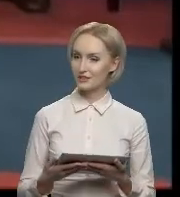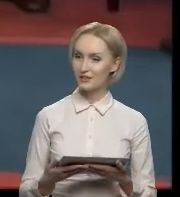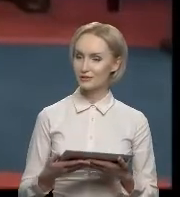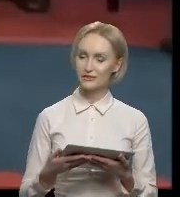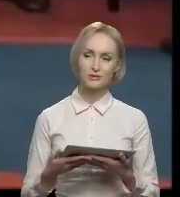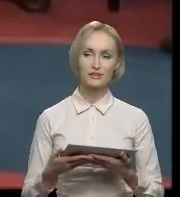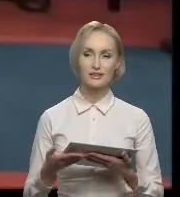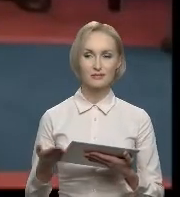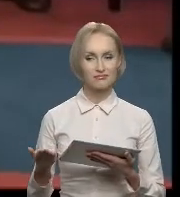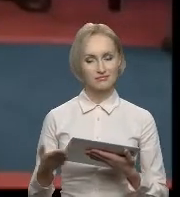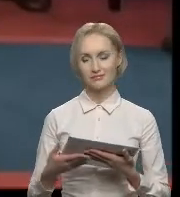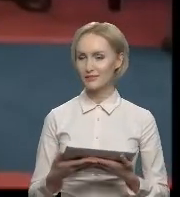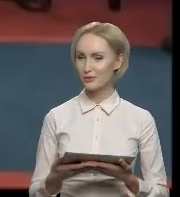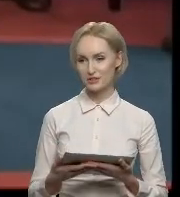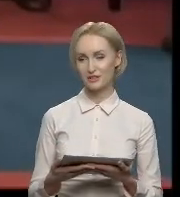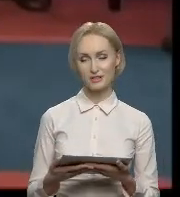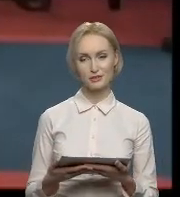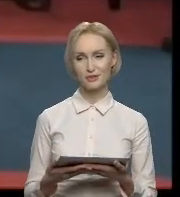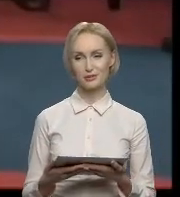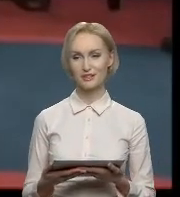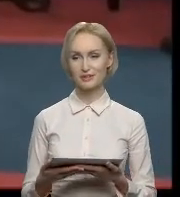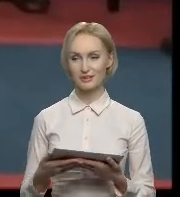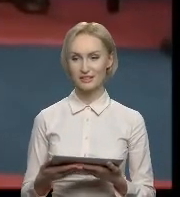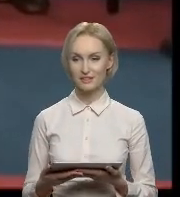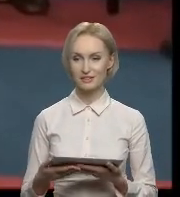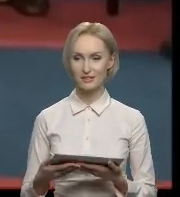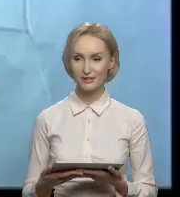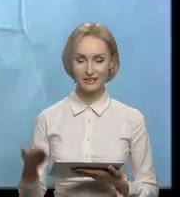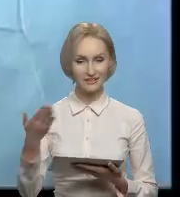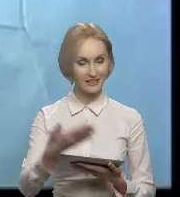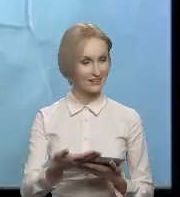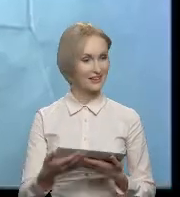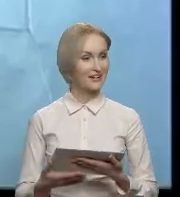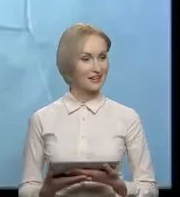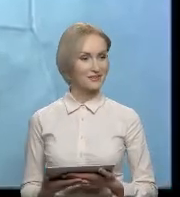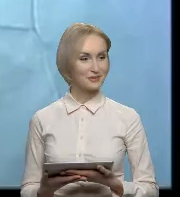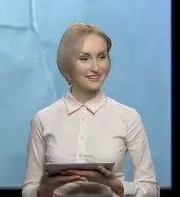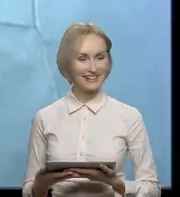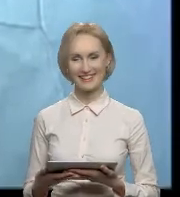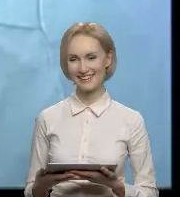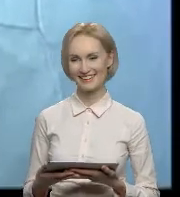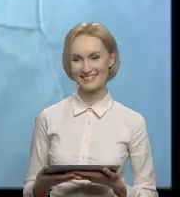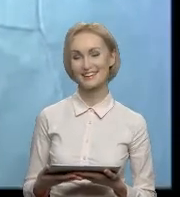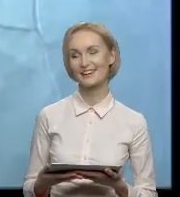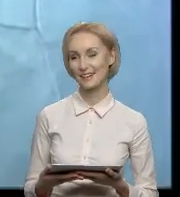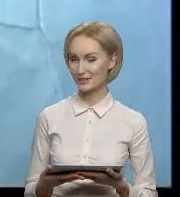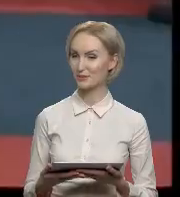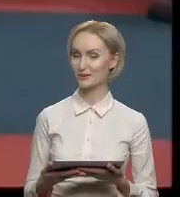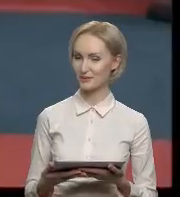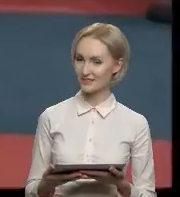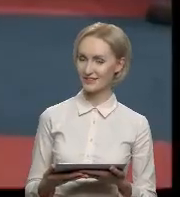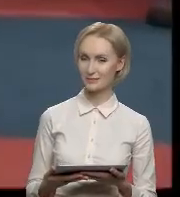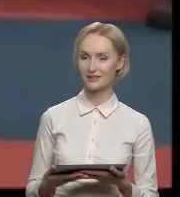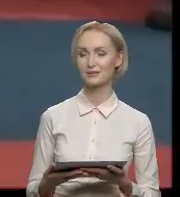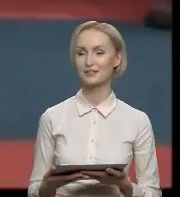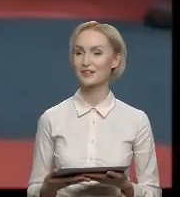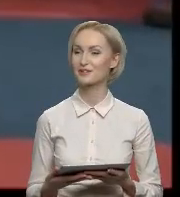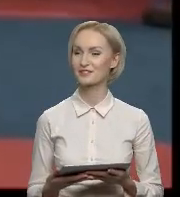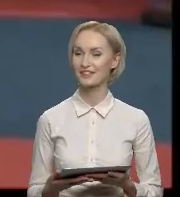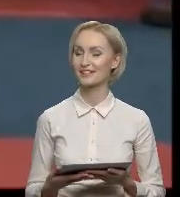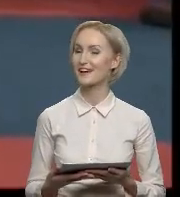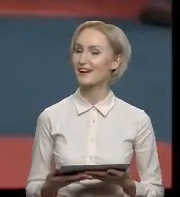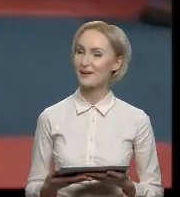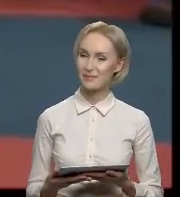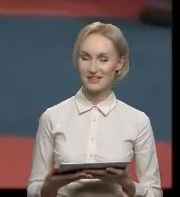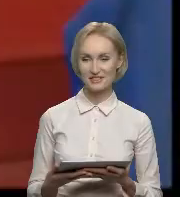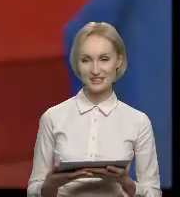What I want to know is how do you go on? That is a lot you do want right. to eventually marry. Like, right. why would you go on with that